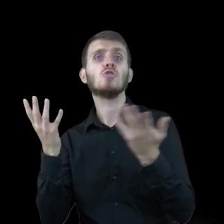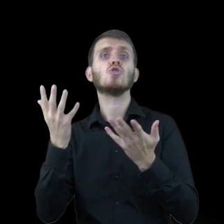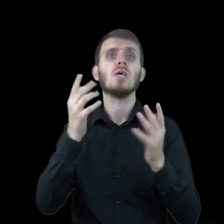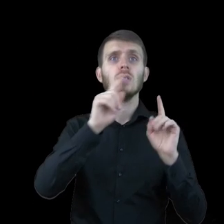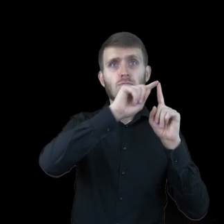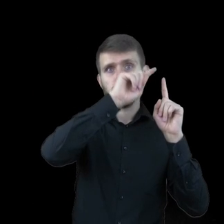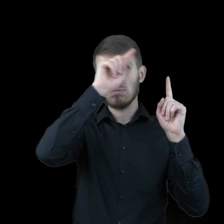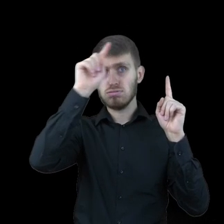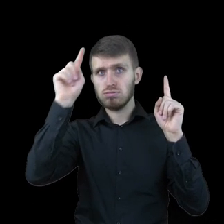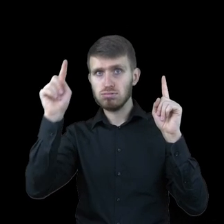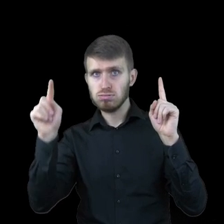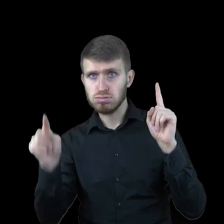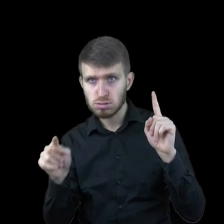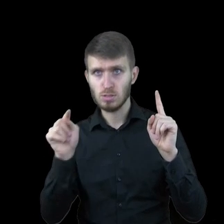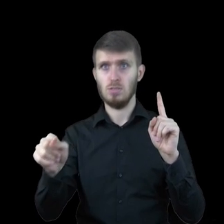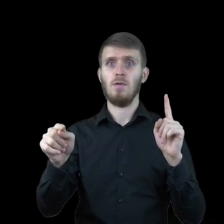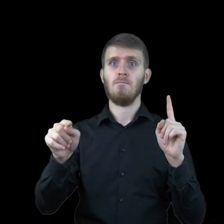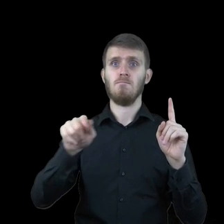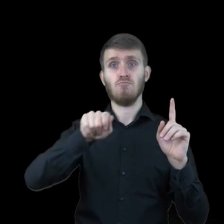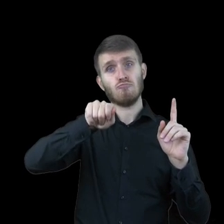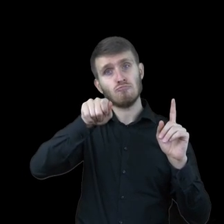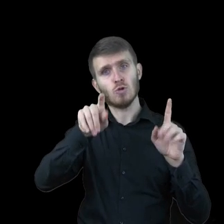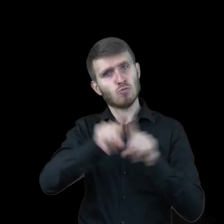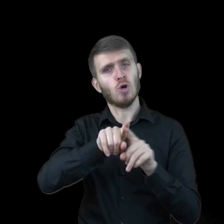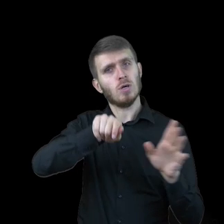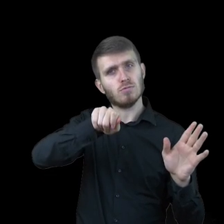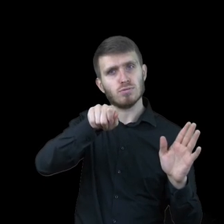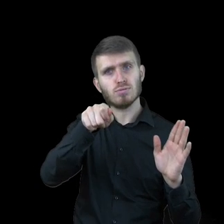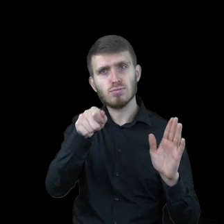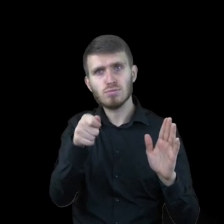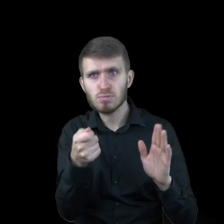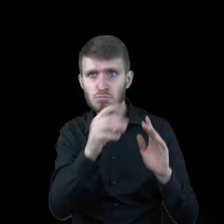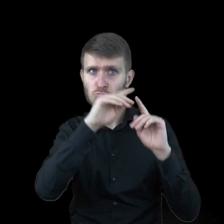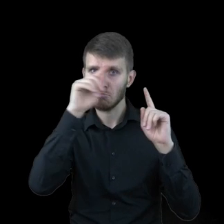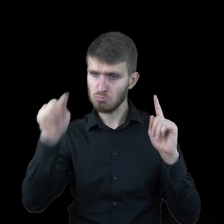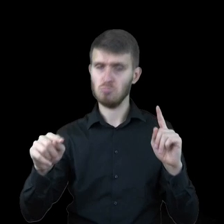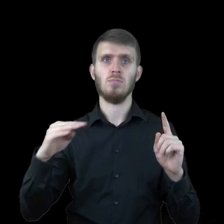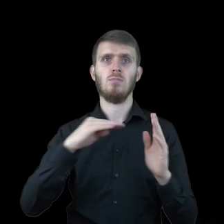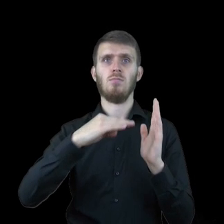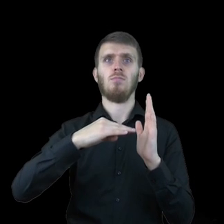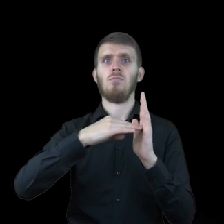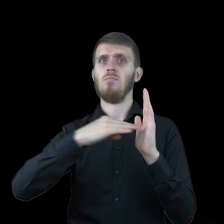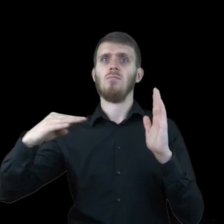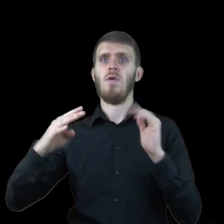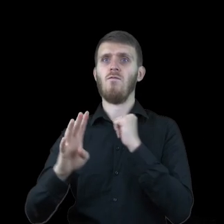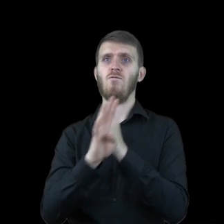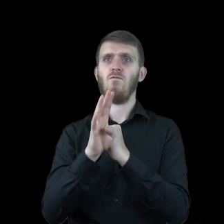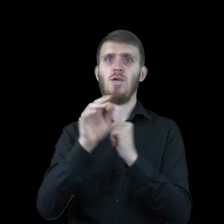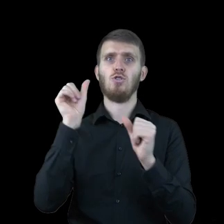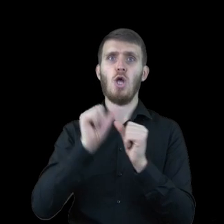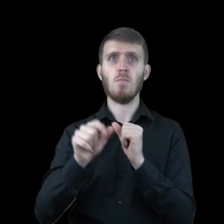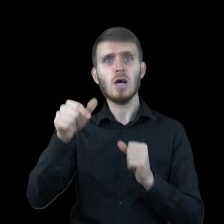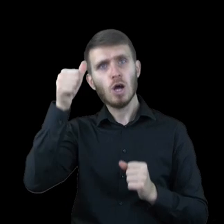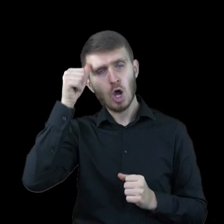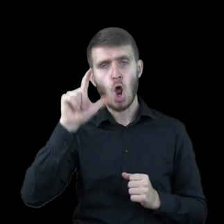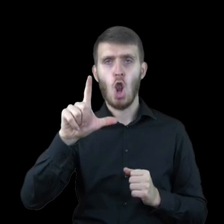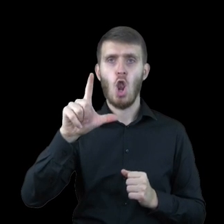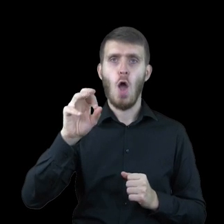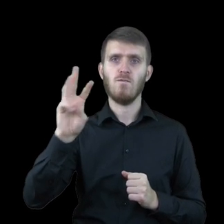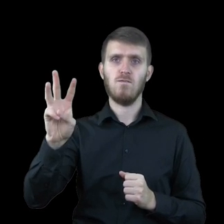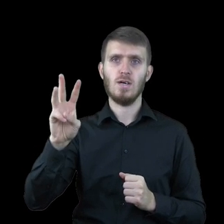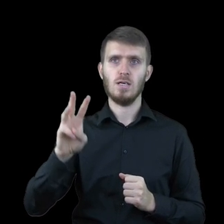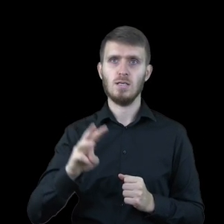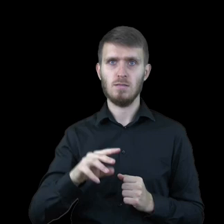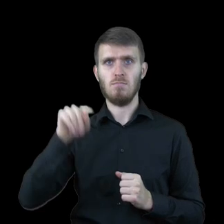so we start here at the top and we go 90 degrees, we'd end up on the low setting. 90